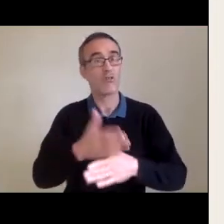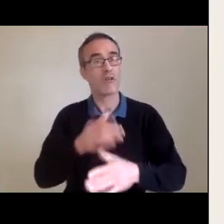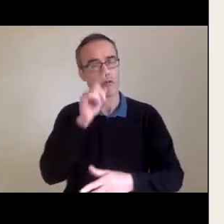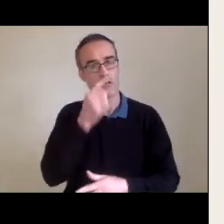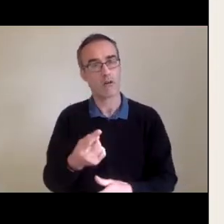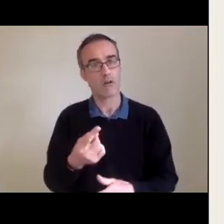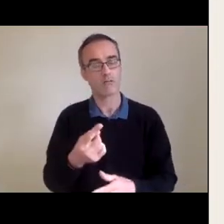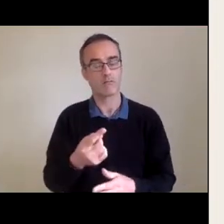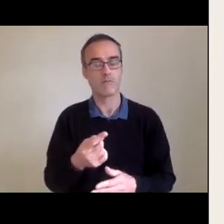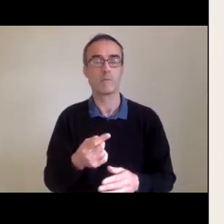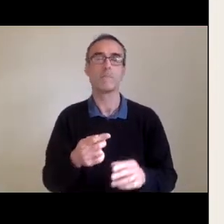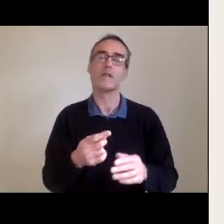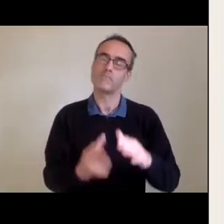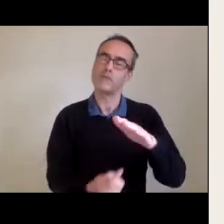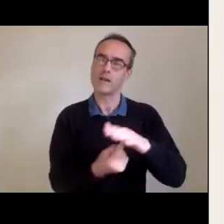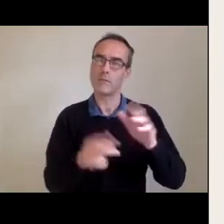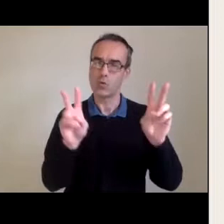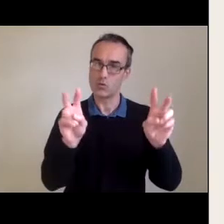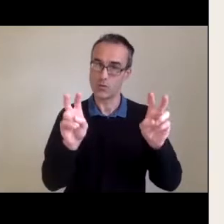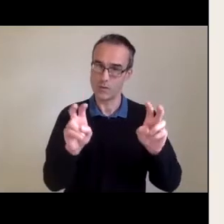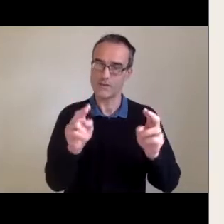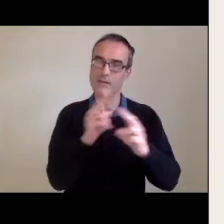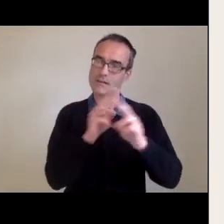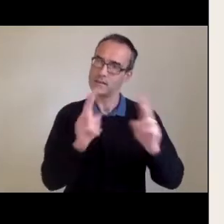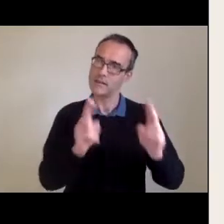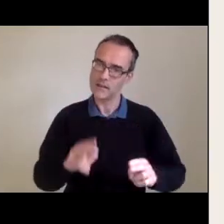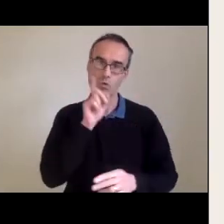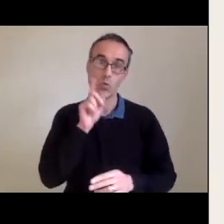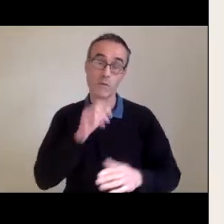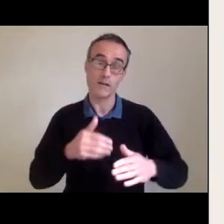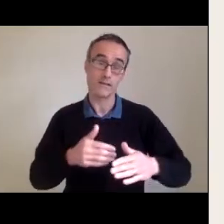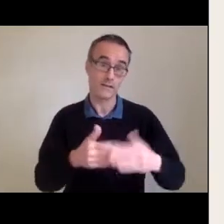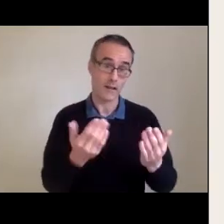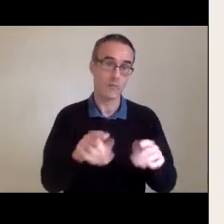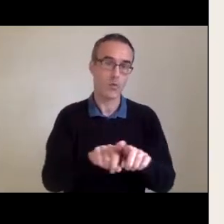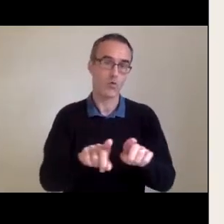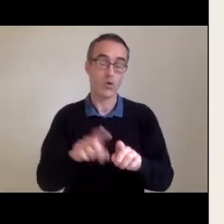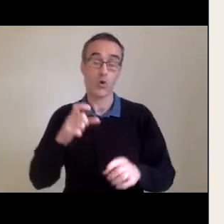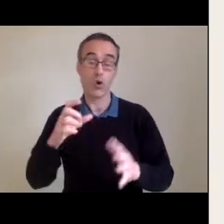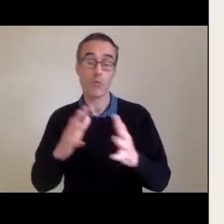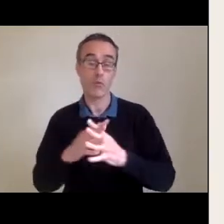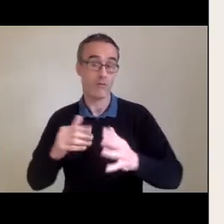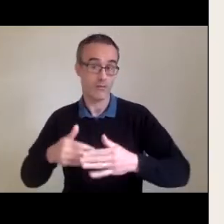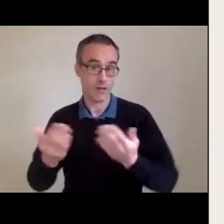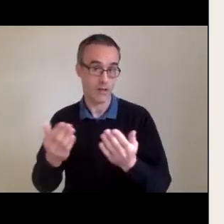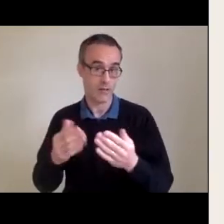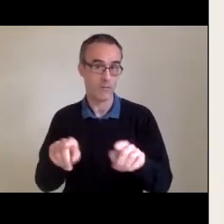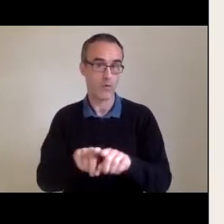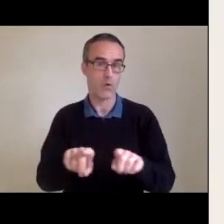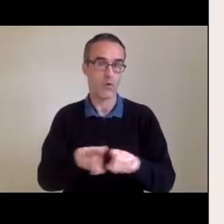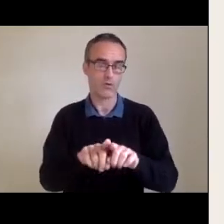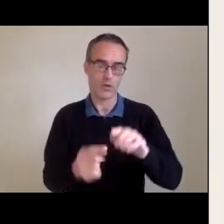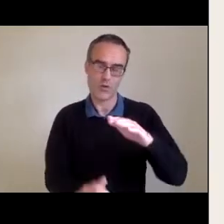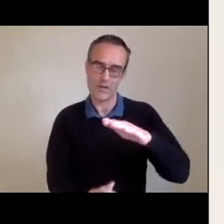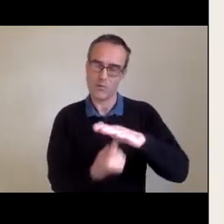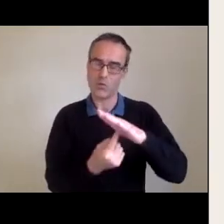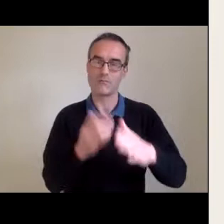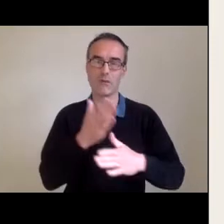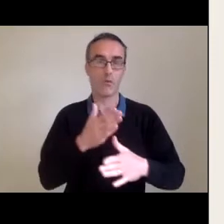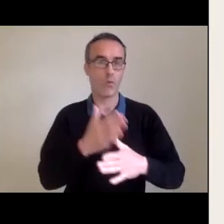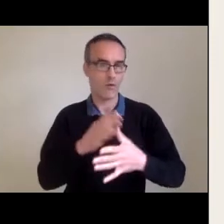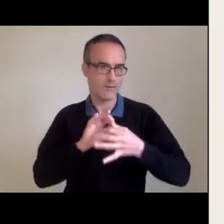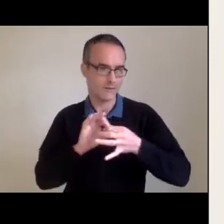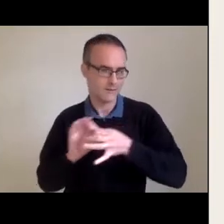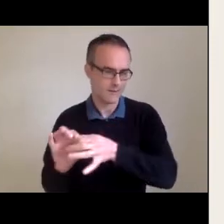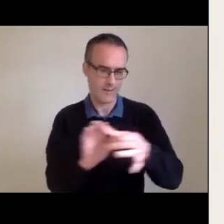not just because it's both International Women's Day and Commonwealth Day, but it's also a key part of working together as a Commonwealth,